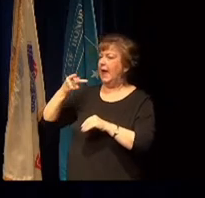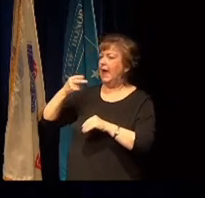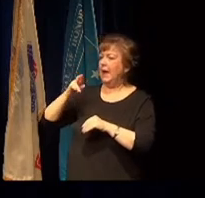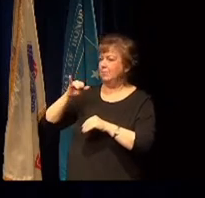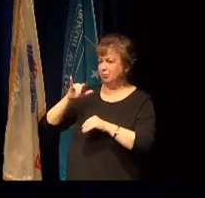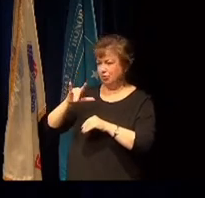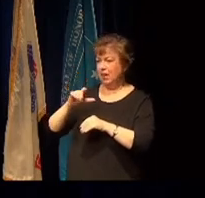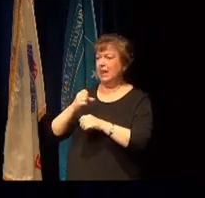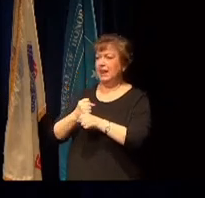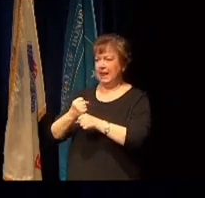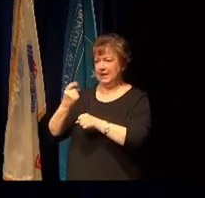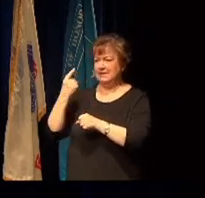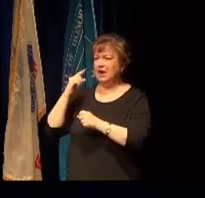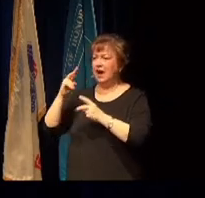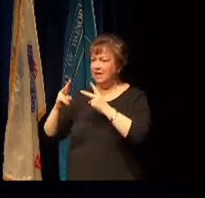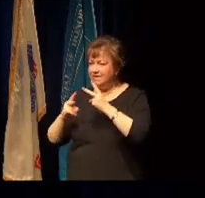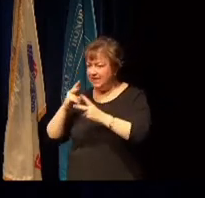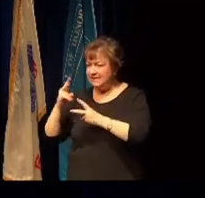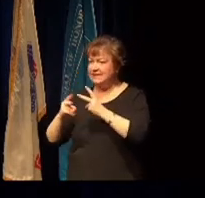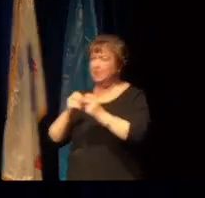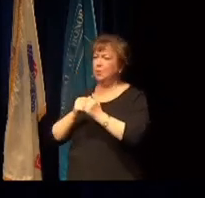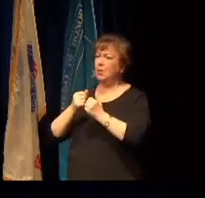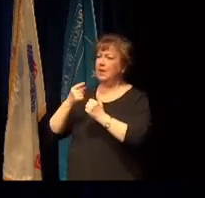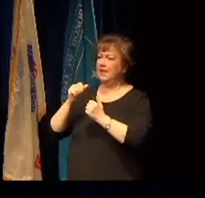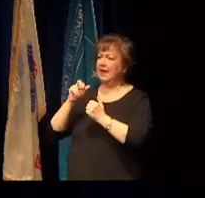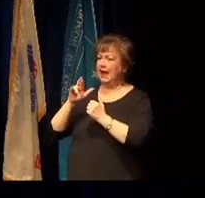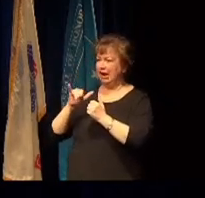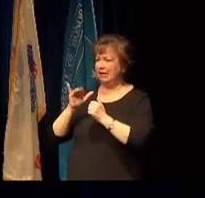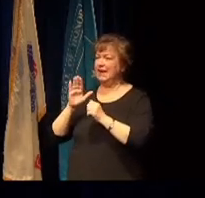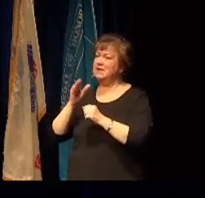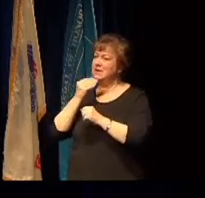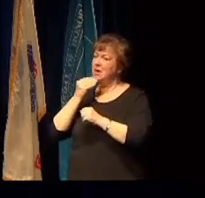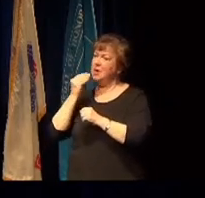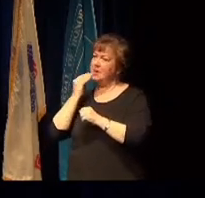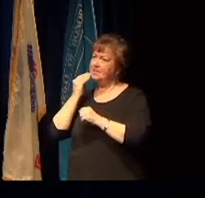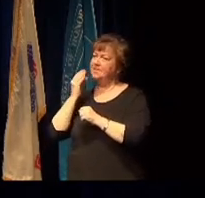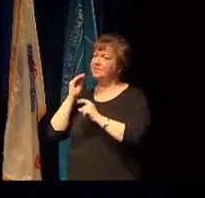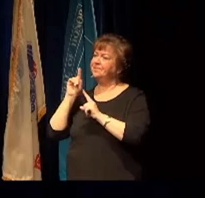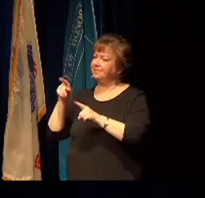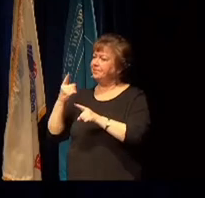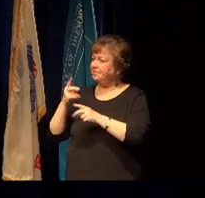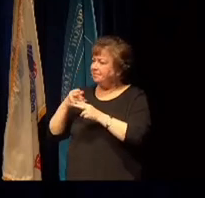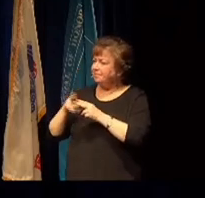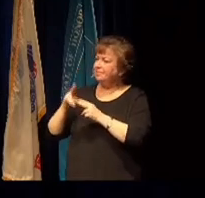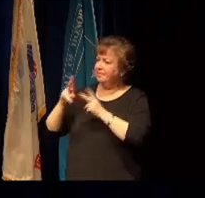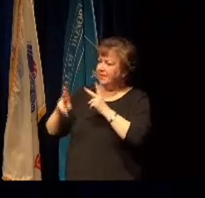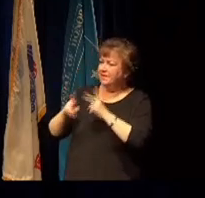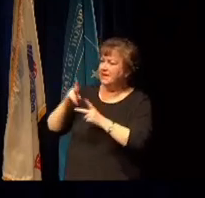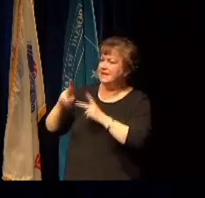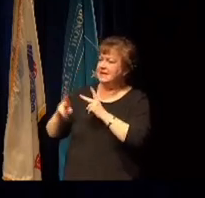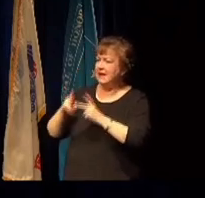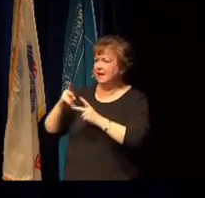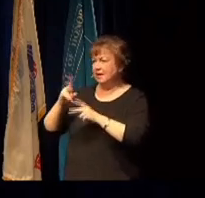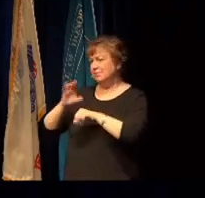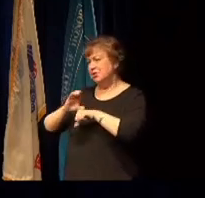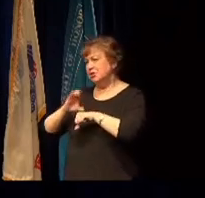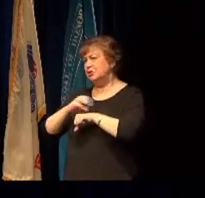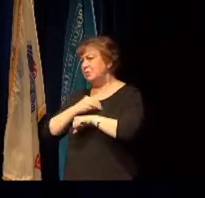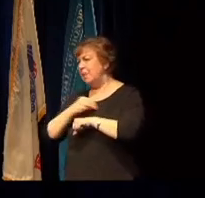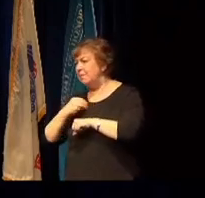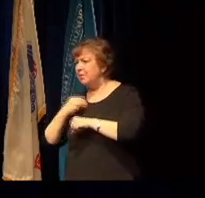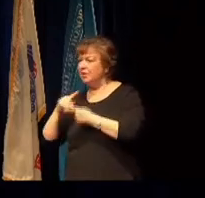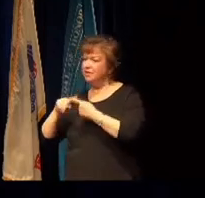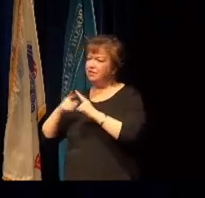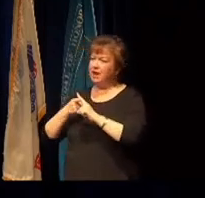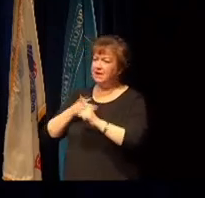last year that I visited with Gary in his home. And I just went there for a visit to, because he's a church member and a friend of